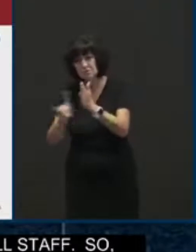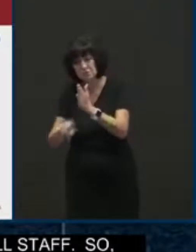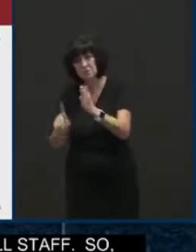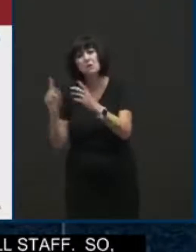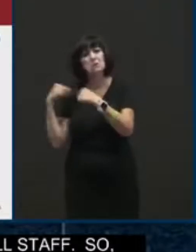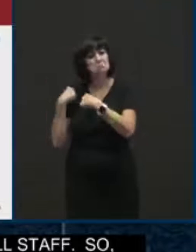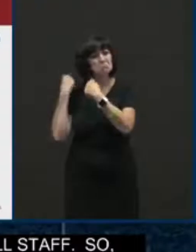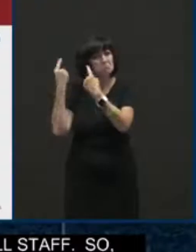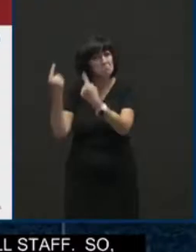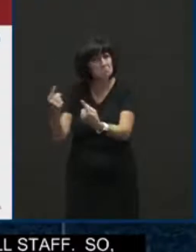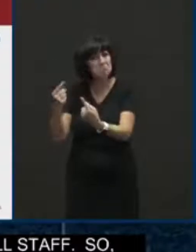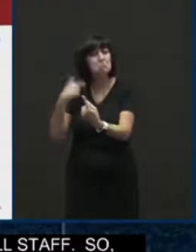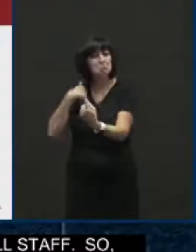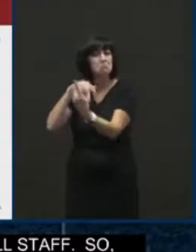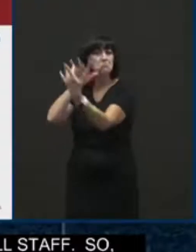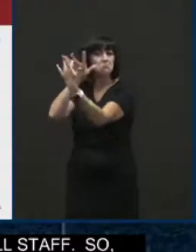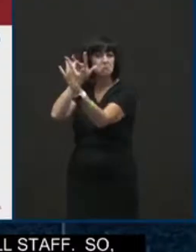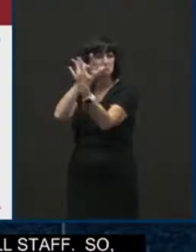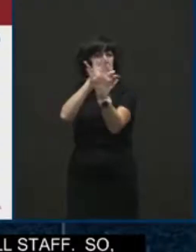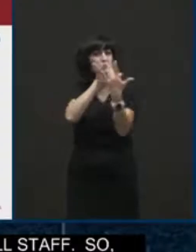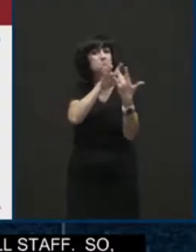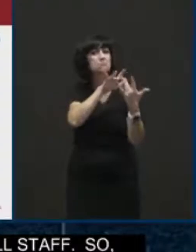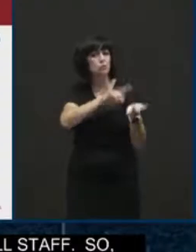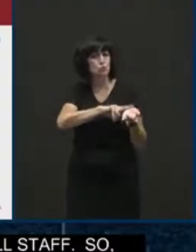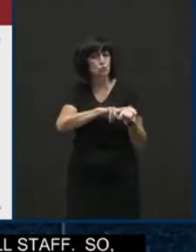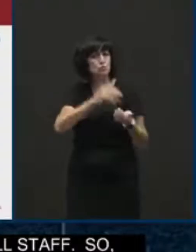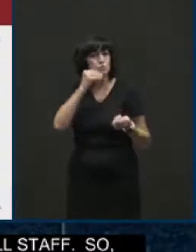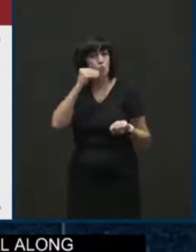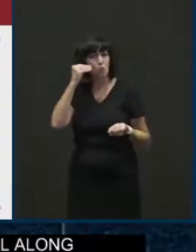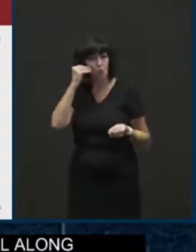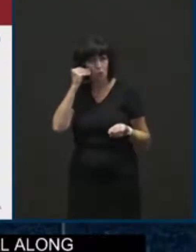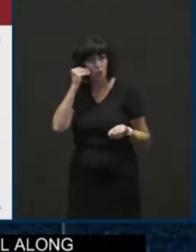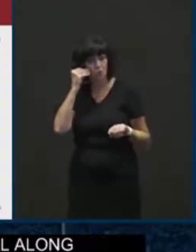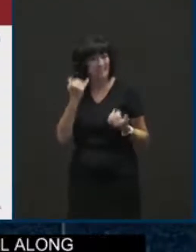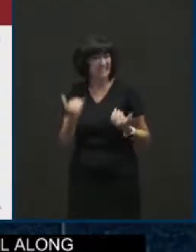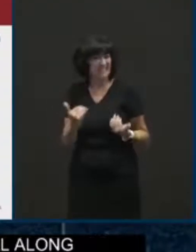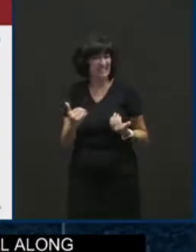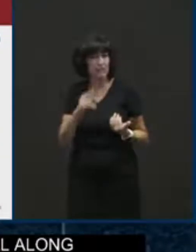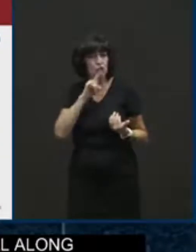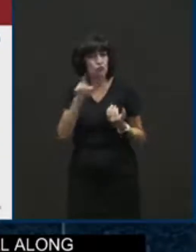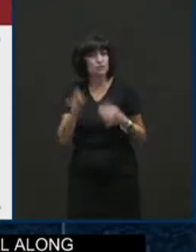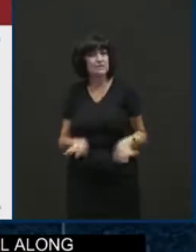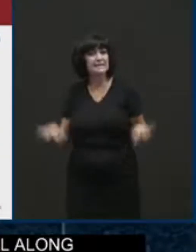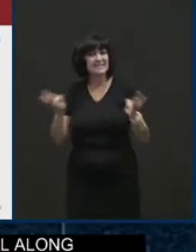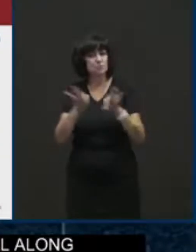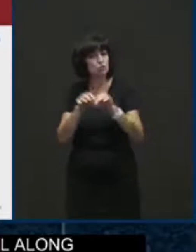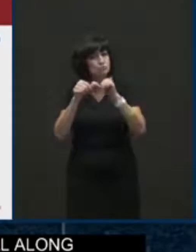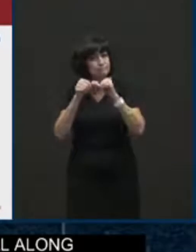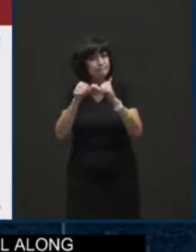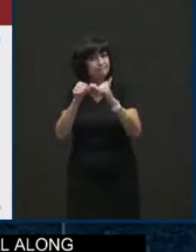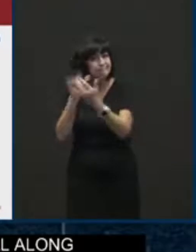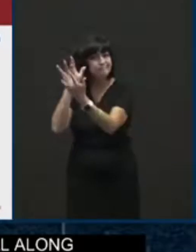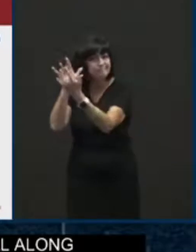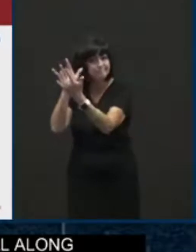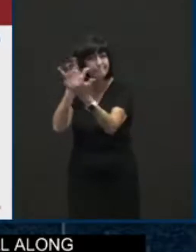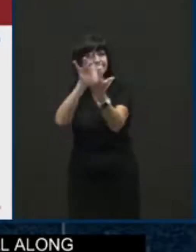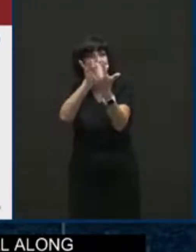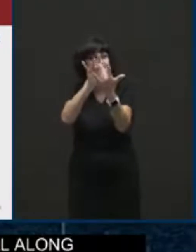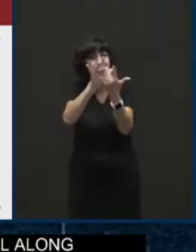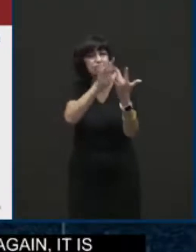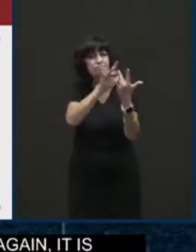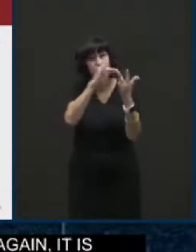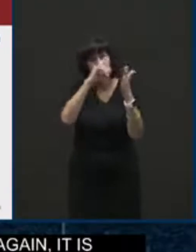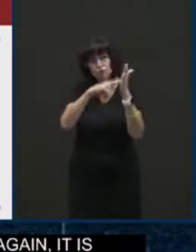care facilities, but again, it's really important that we continue those calls and make sure as many long-term care